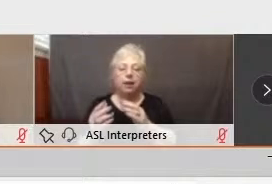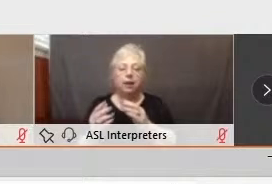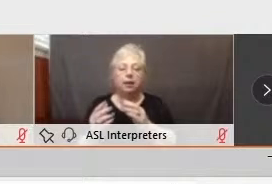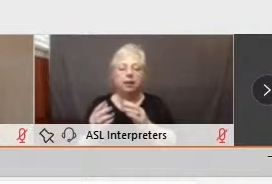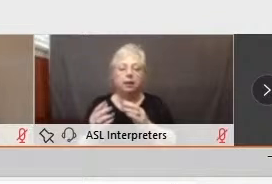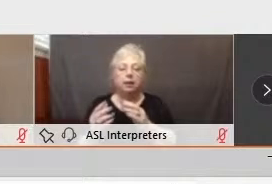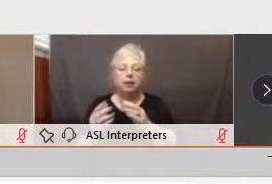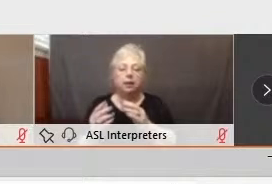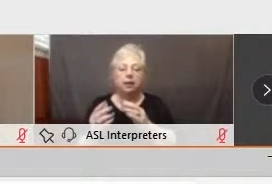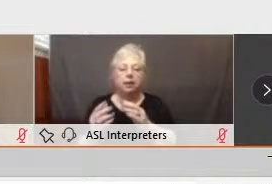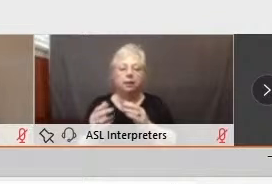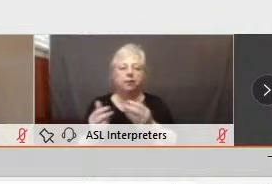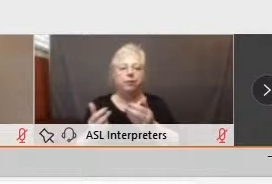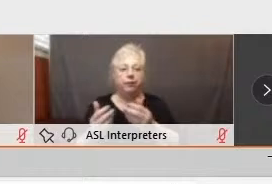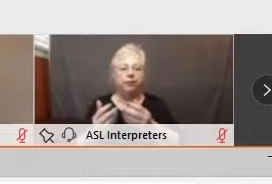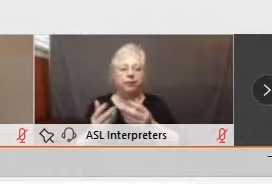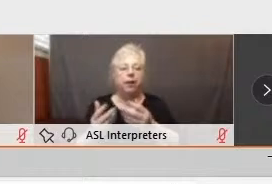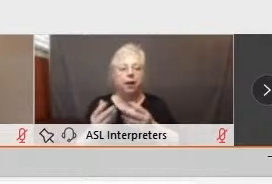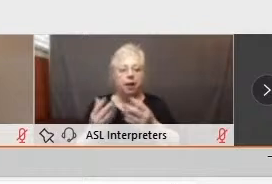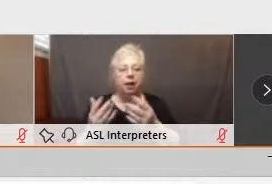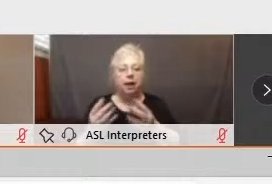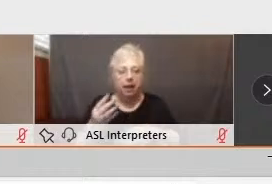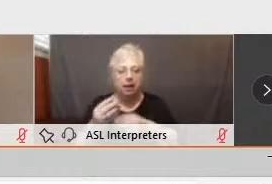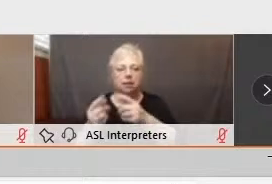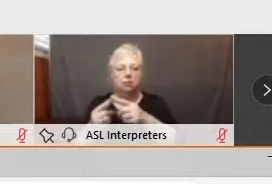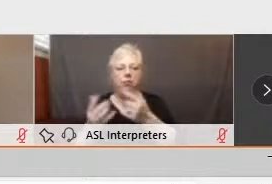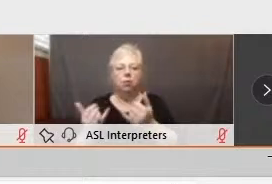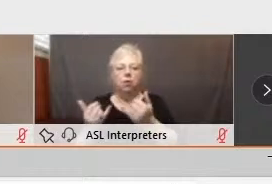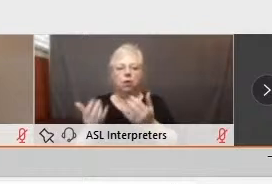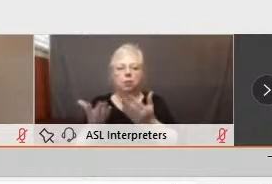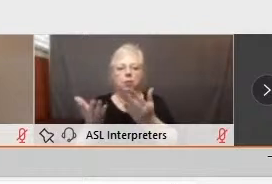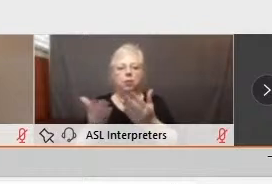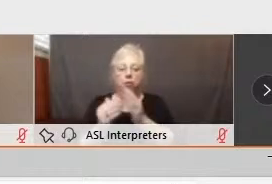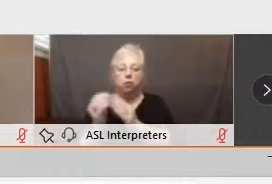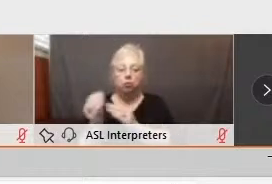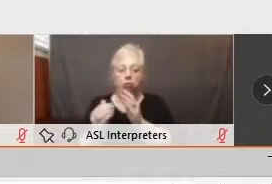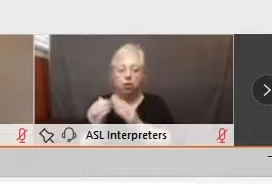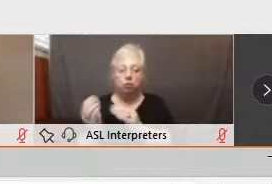to currently proposed construction, a